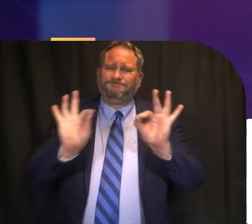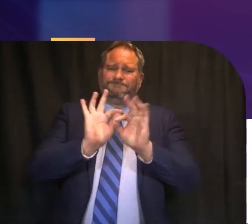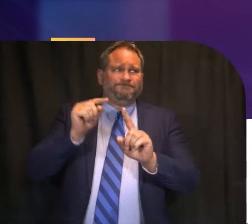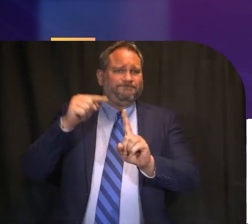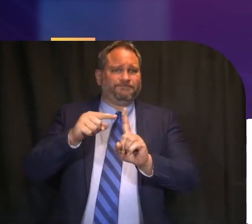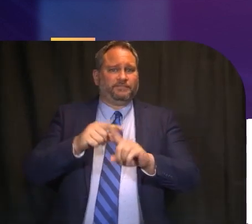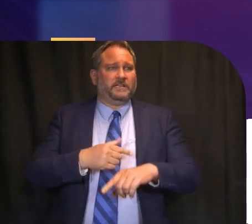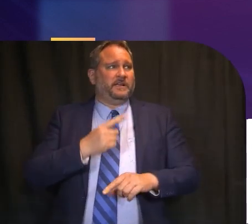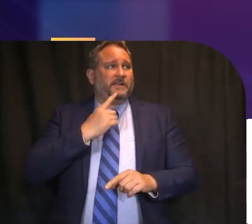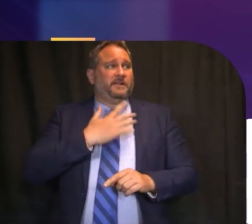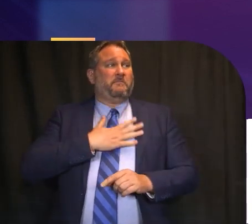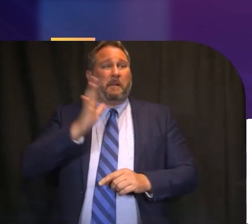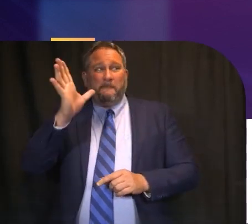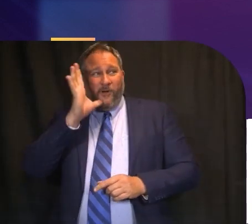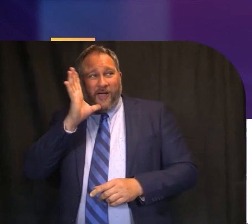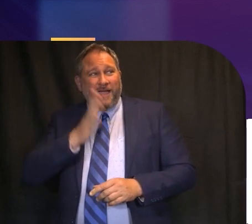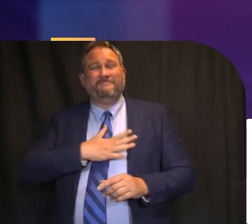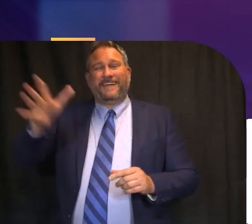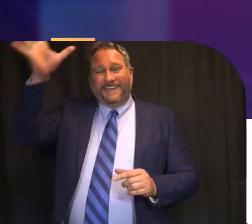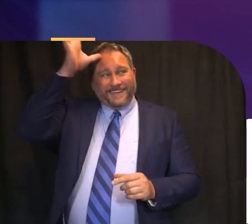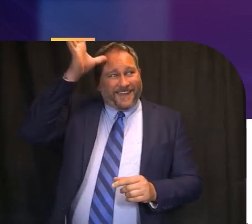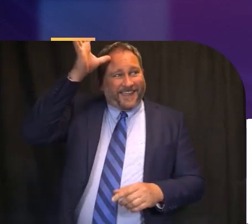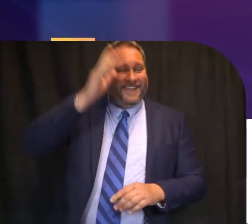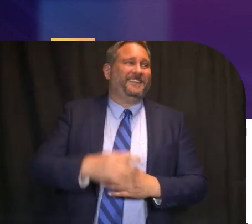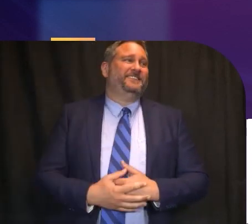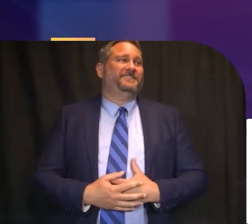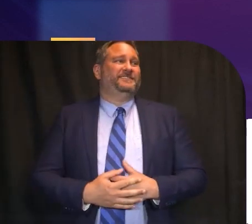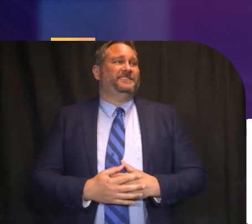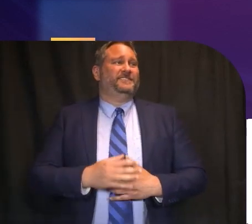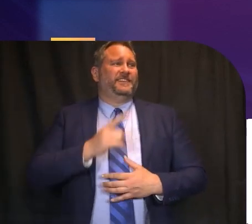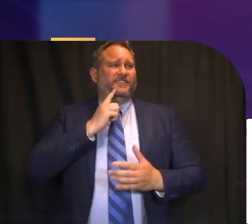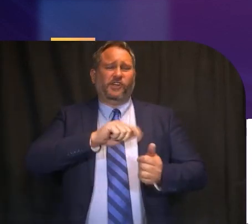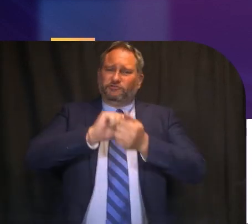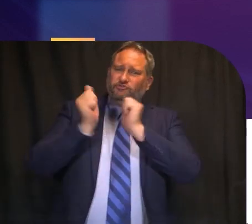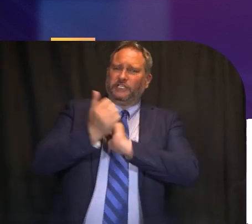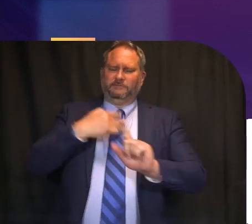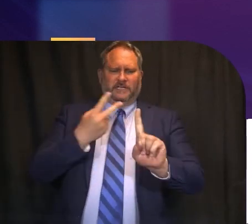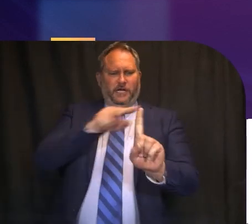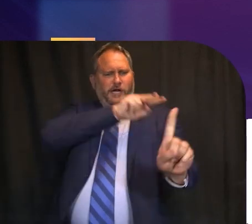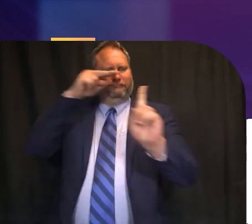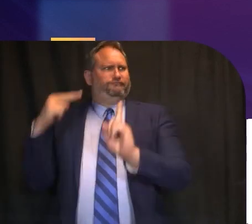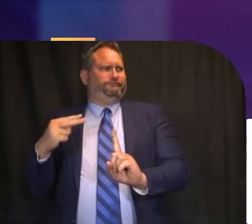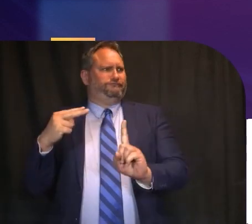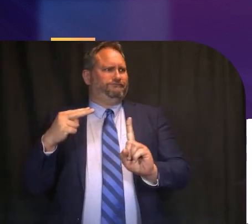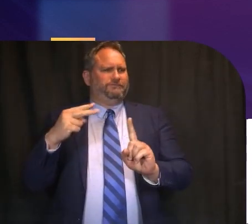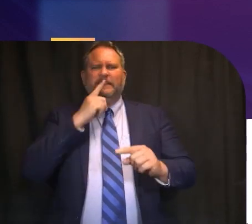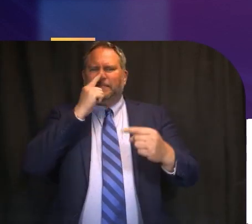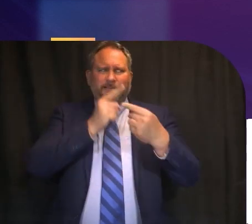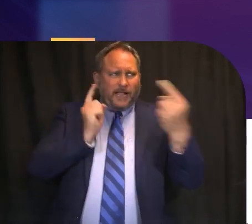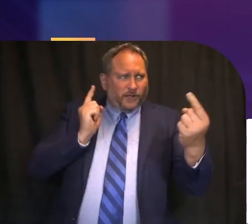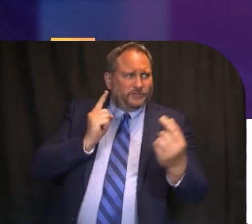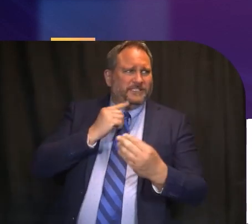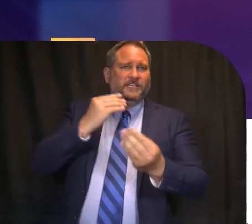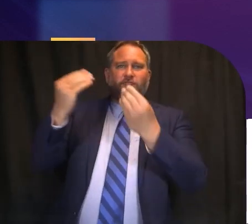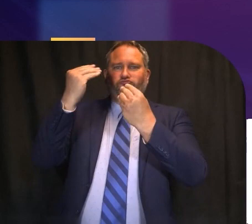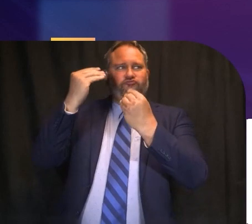Fitzgerald Dorsey, for changing my outlook on my food allergy and teaching me to use it as a pinnacle of strength and